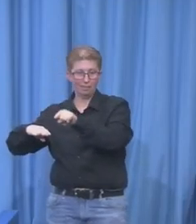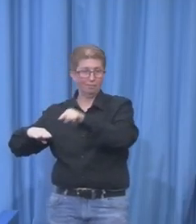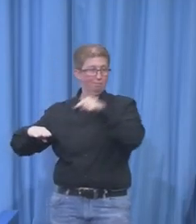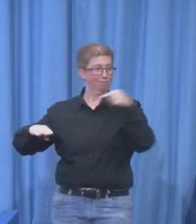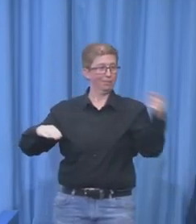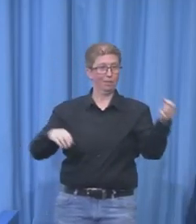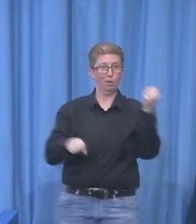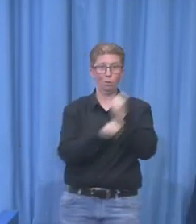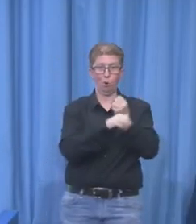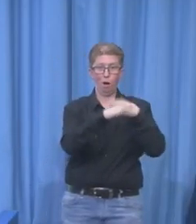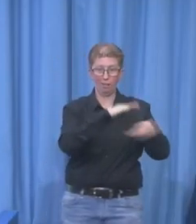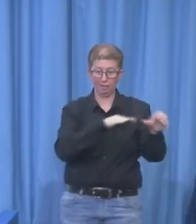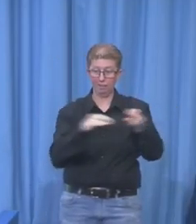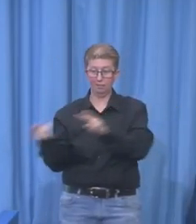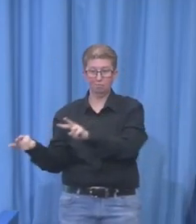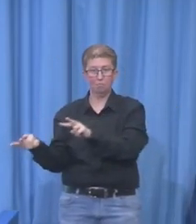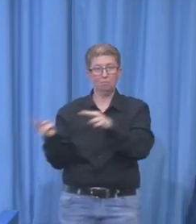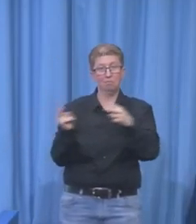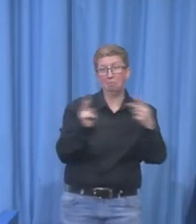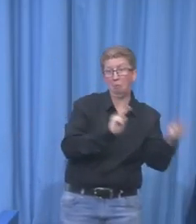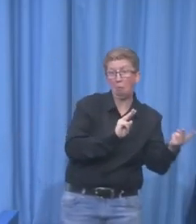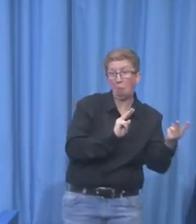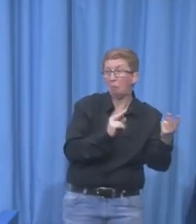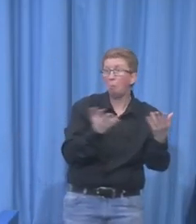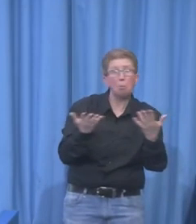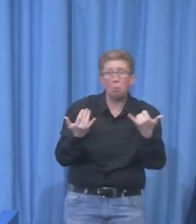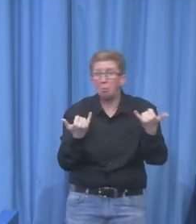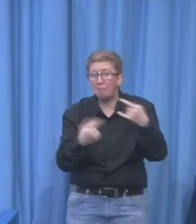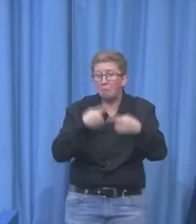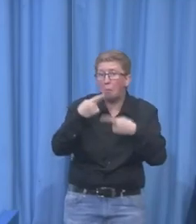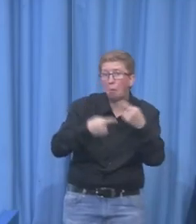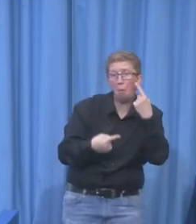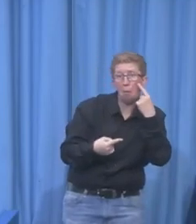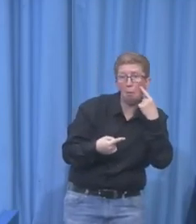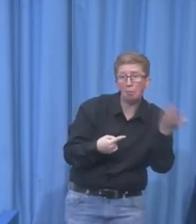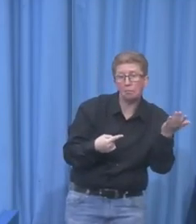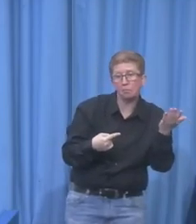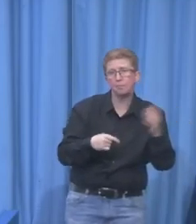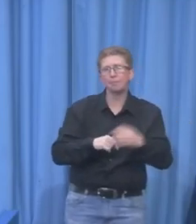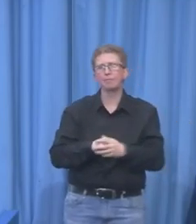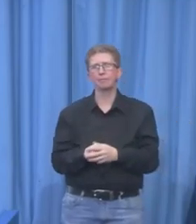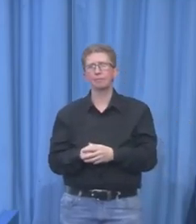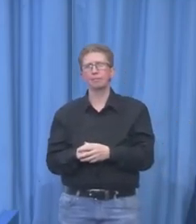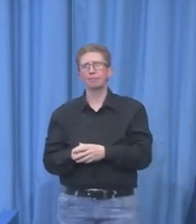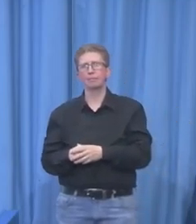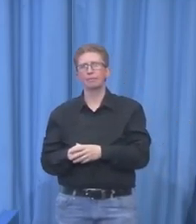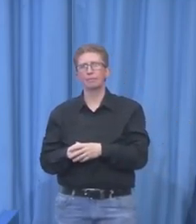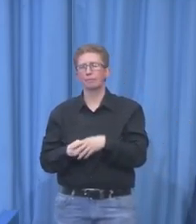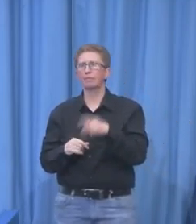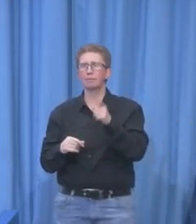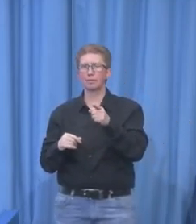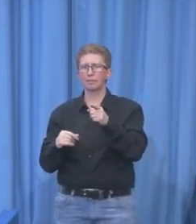remuneration or some support is given in terms of wages or, I don't know.